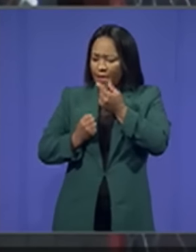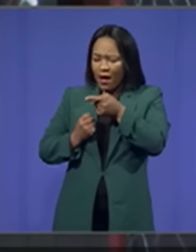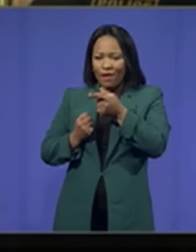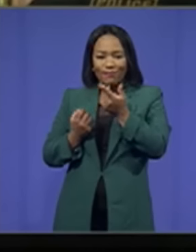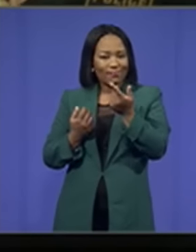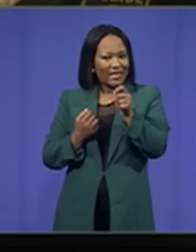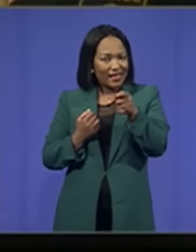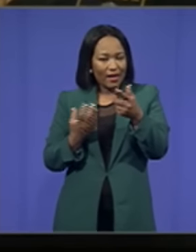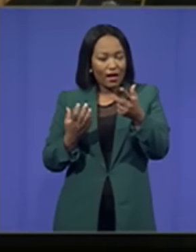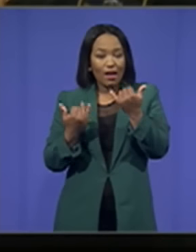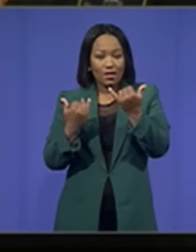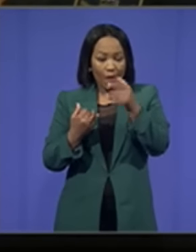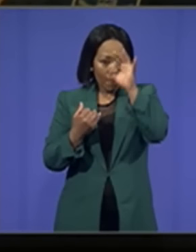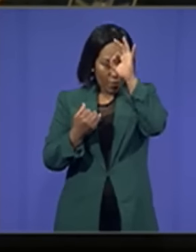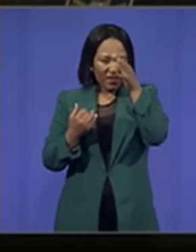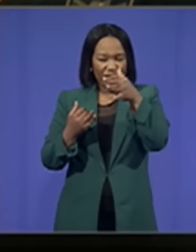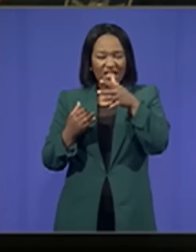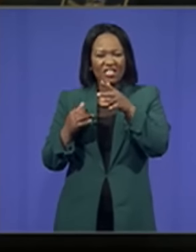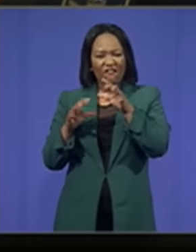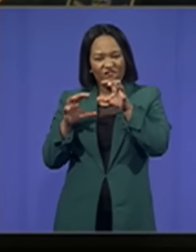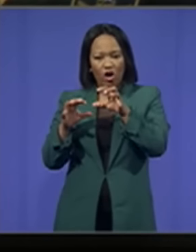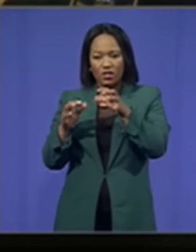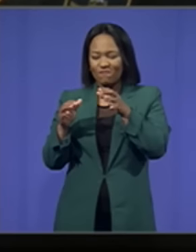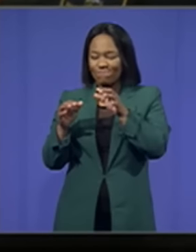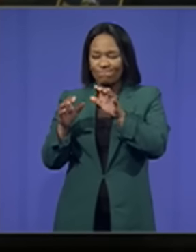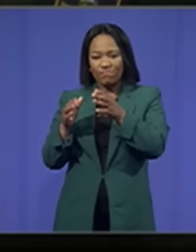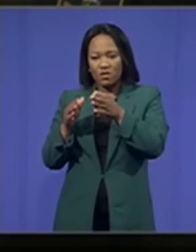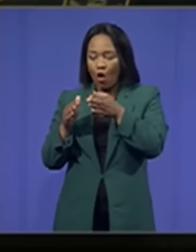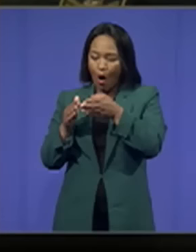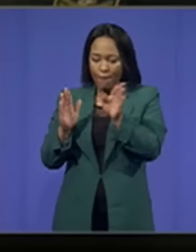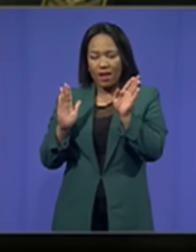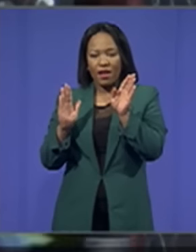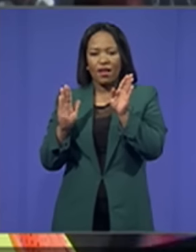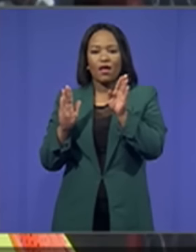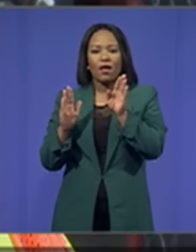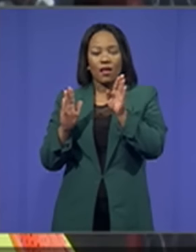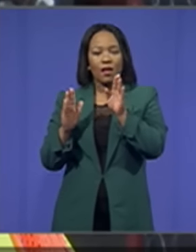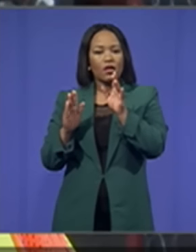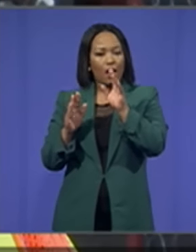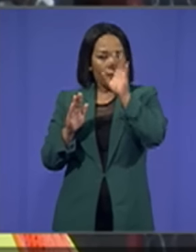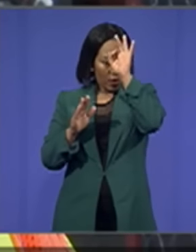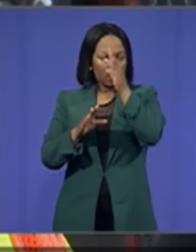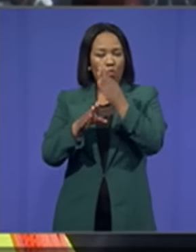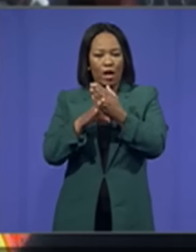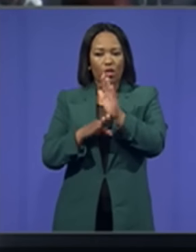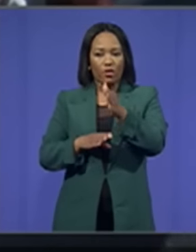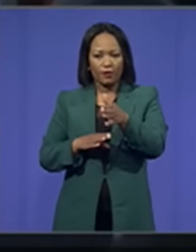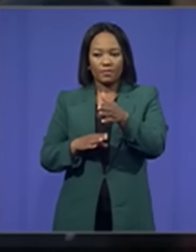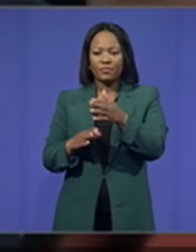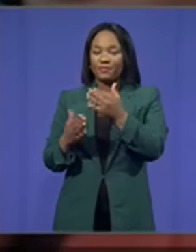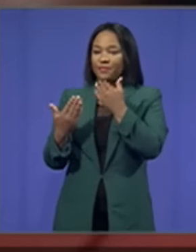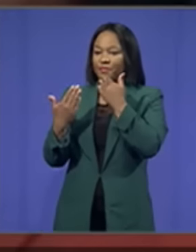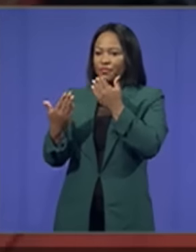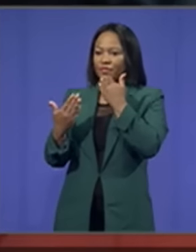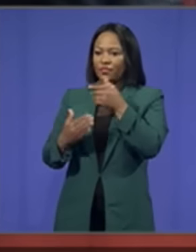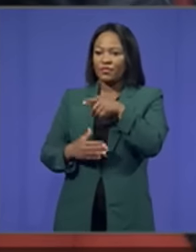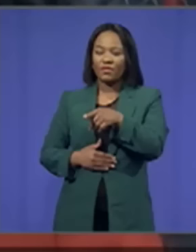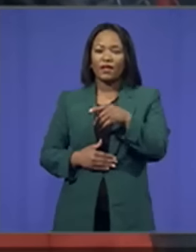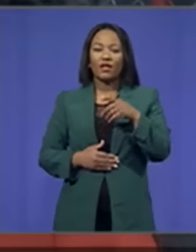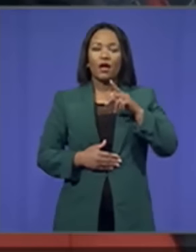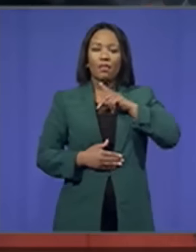tjena maponesa a sa ibutsi kankane ke hona senotlolo se fitlang maponesa a tlo sebetsa. Ha re leboha haholo tonakgolo ya province ya